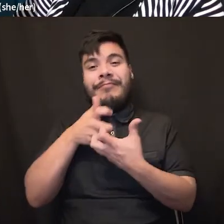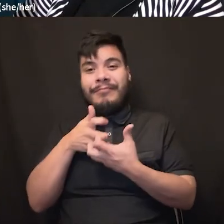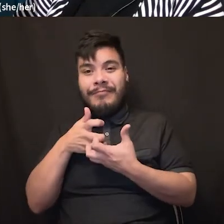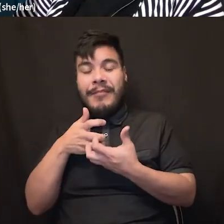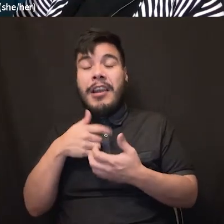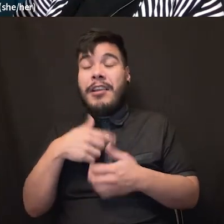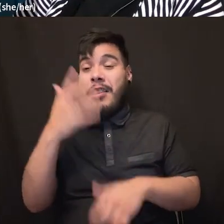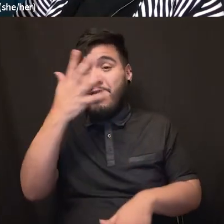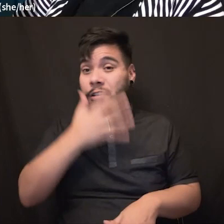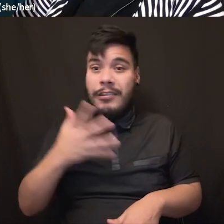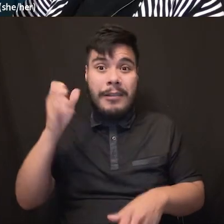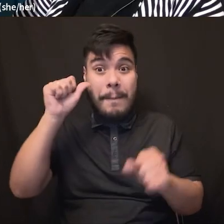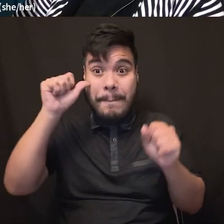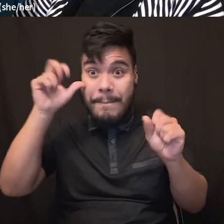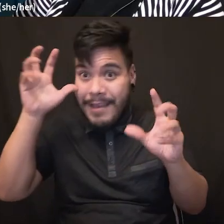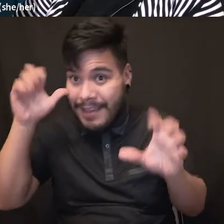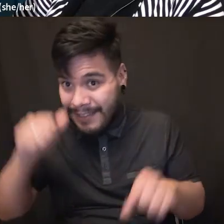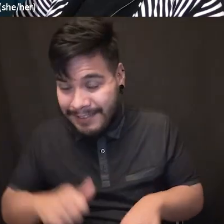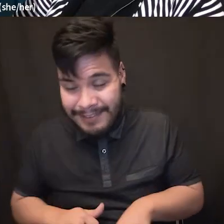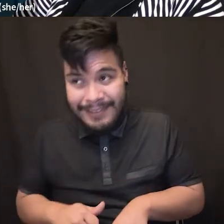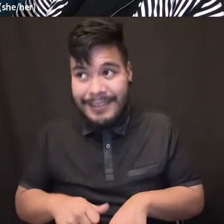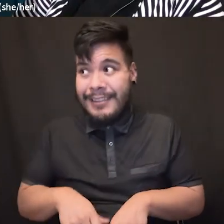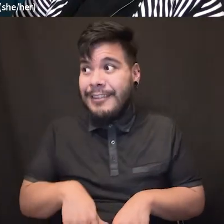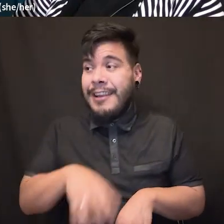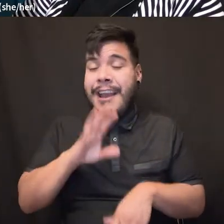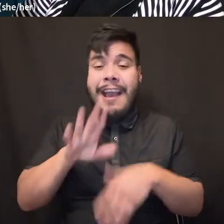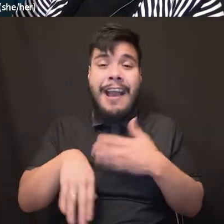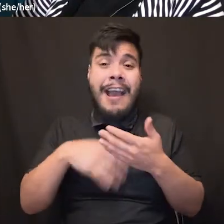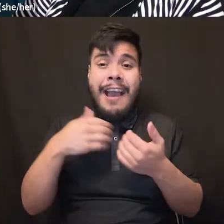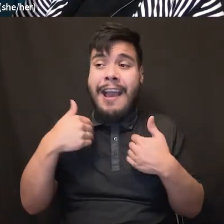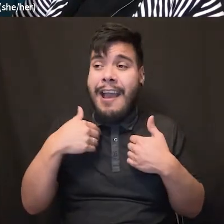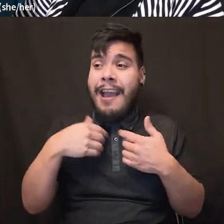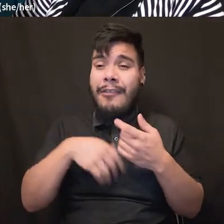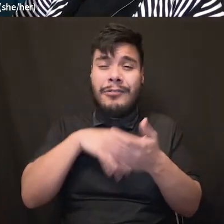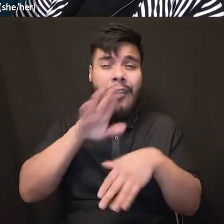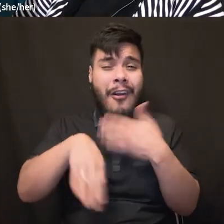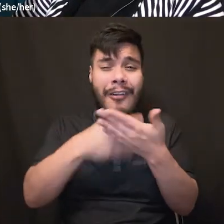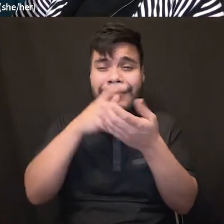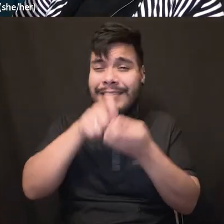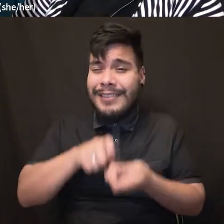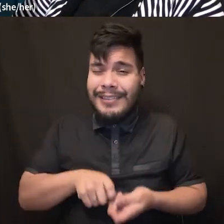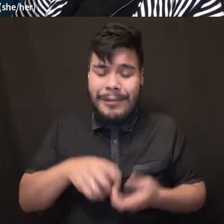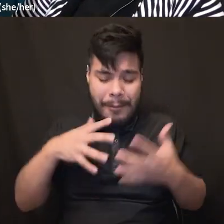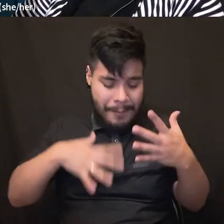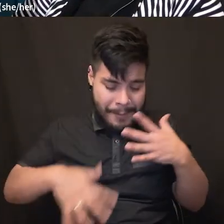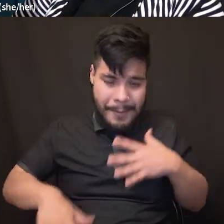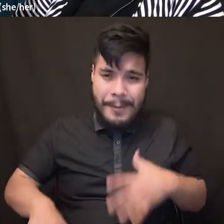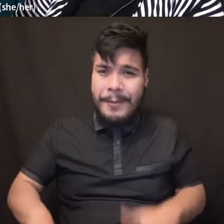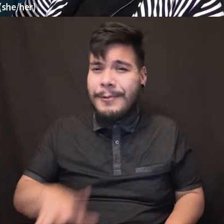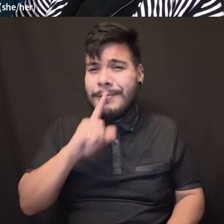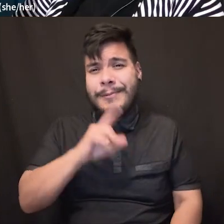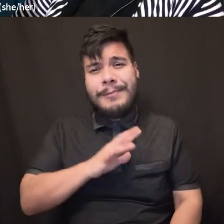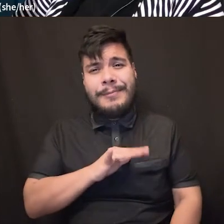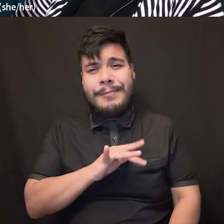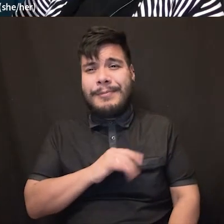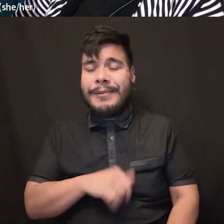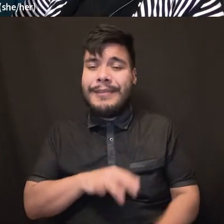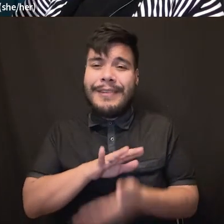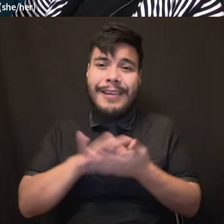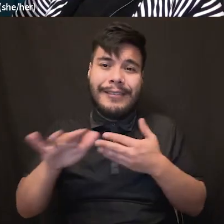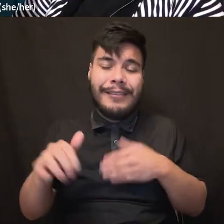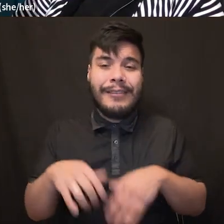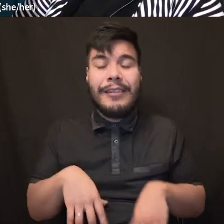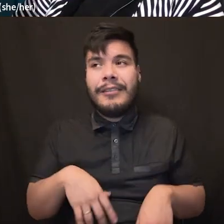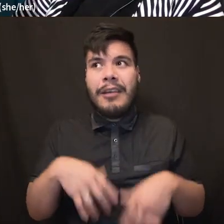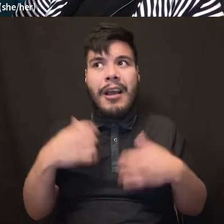was like, had all these like little deep Baroque details and stuff on it. And then, yeah, a lot of times in commercials, you can say like, hey,